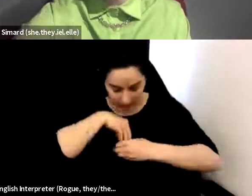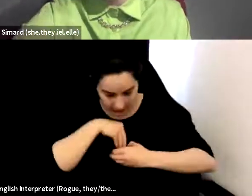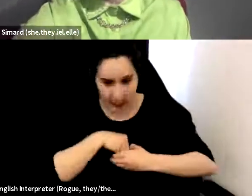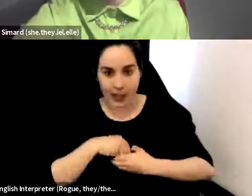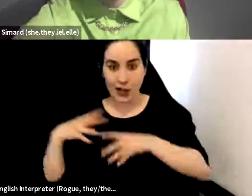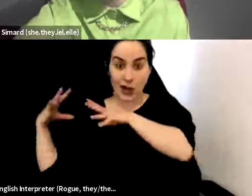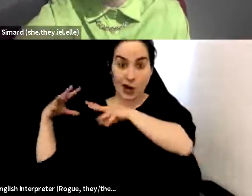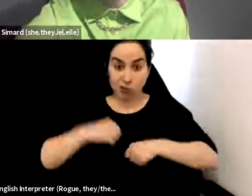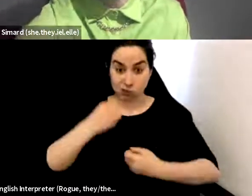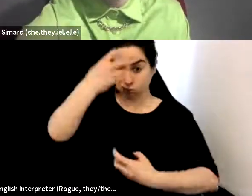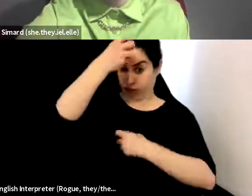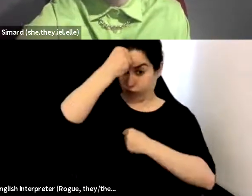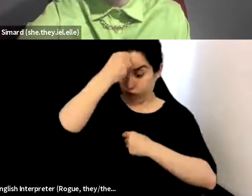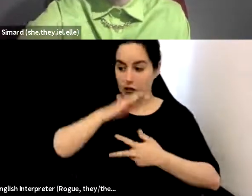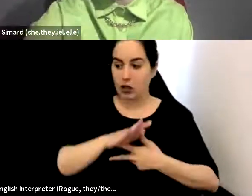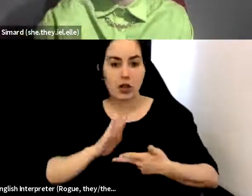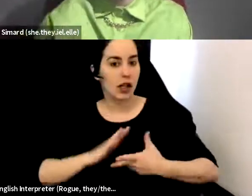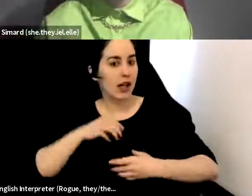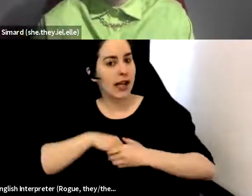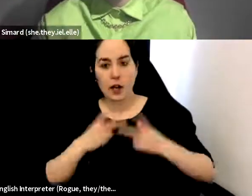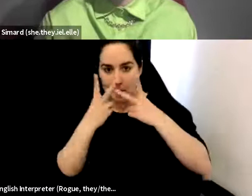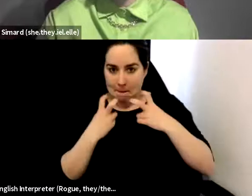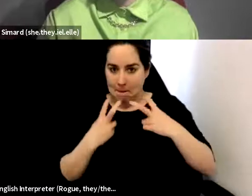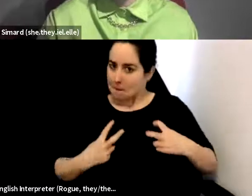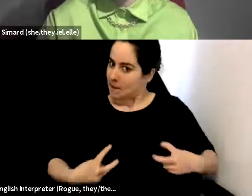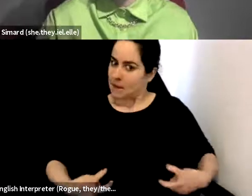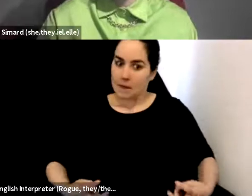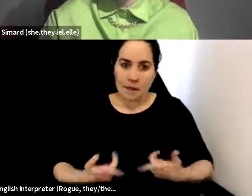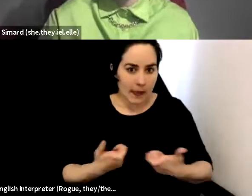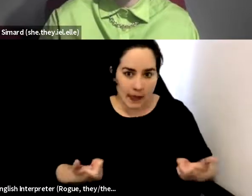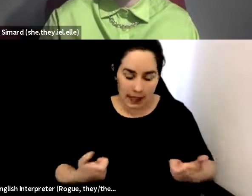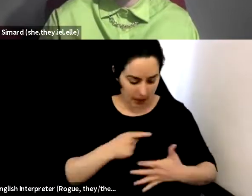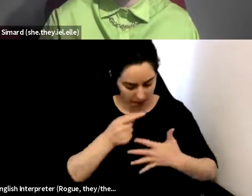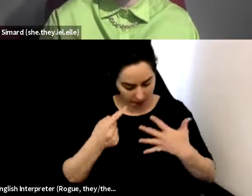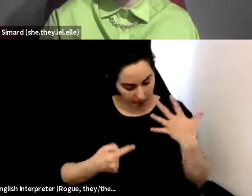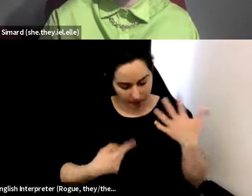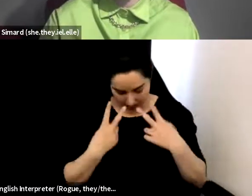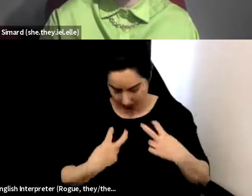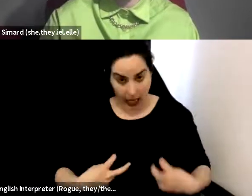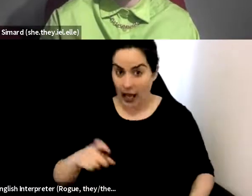colonialism. I had to confront a lot of those things